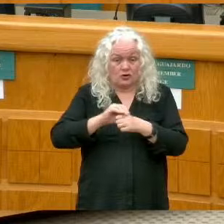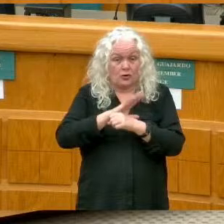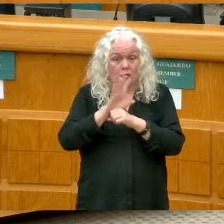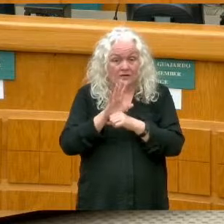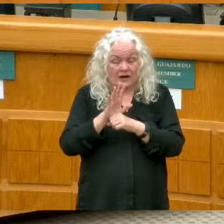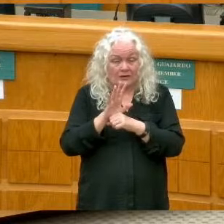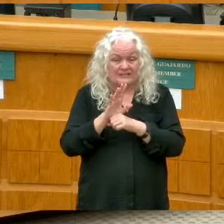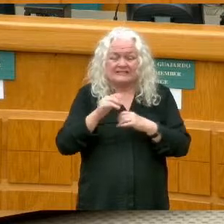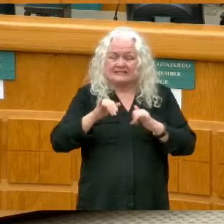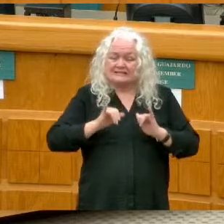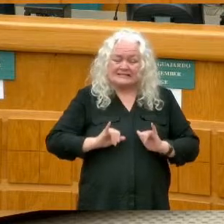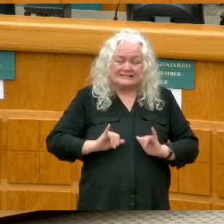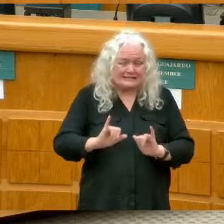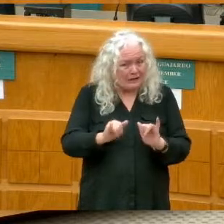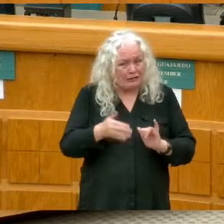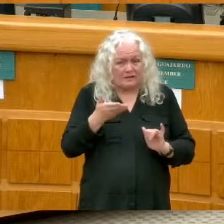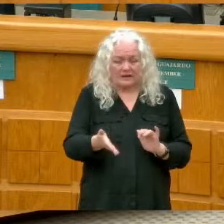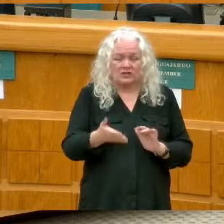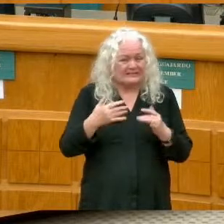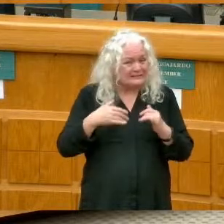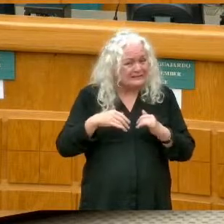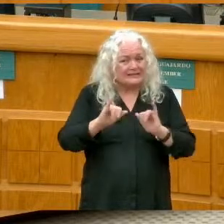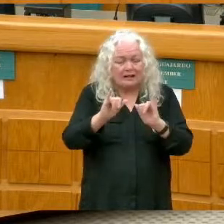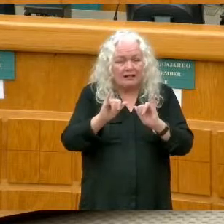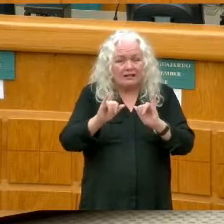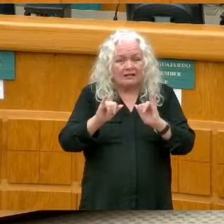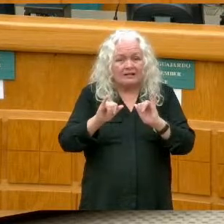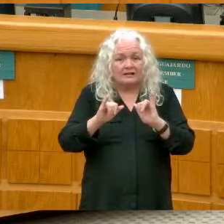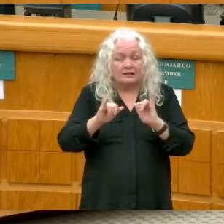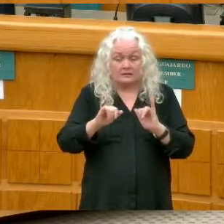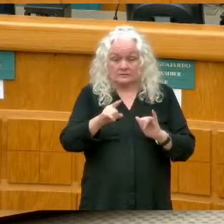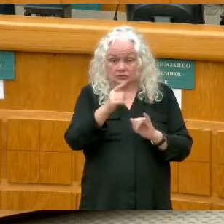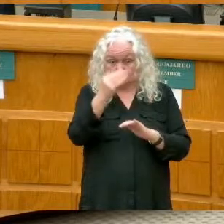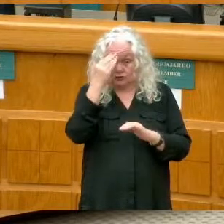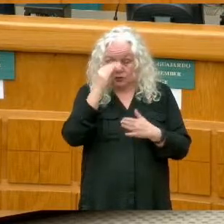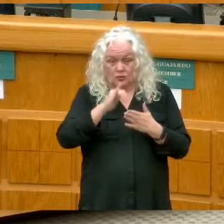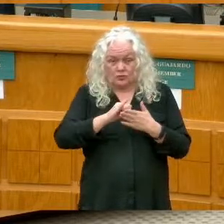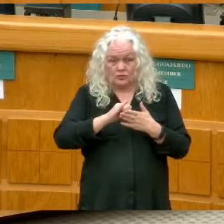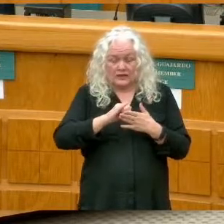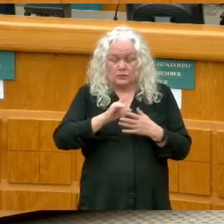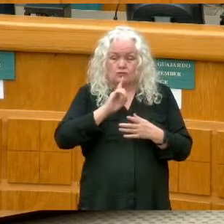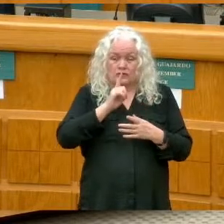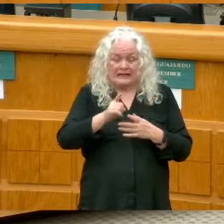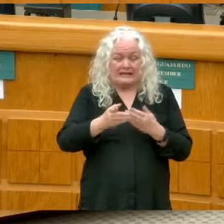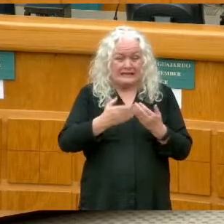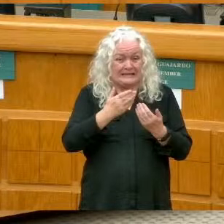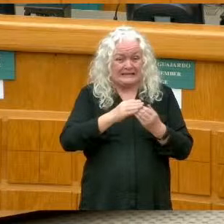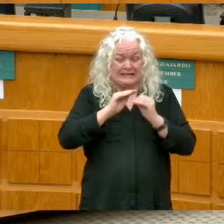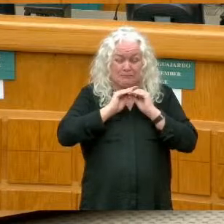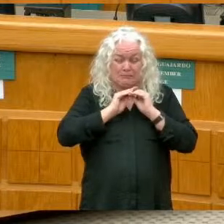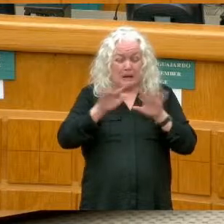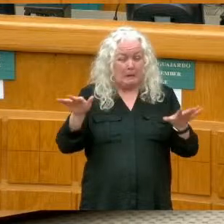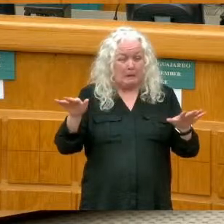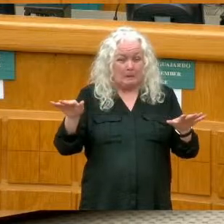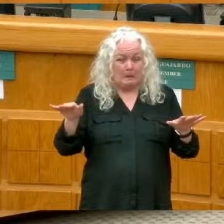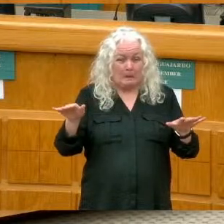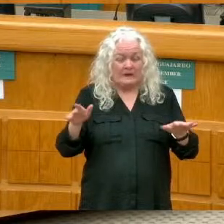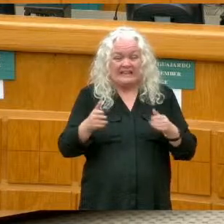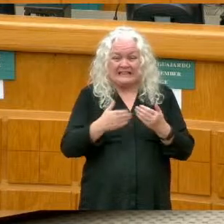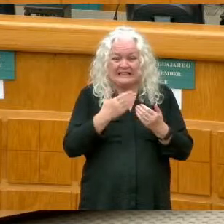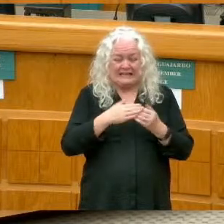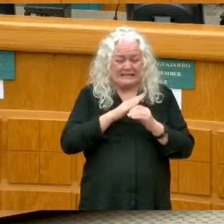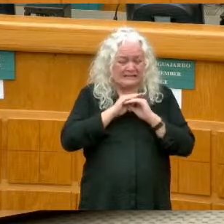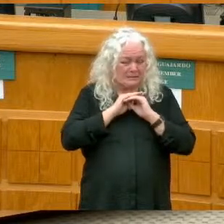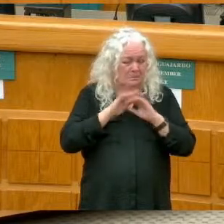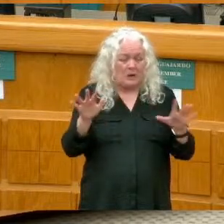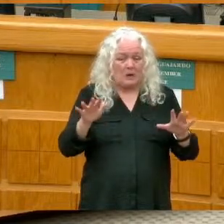coronavirus still exists. This virus, as you know, is highly communicable. It is easily